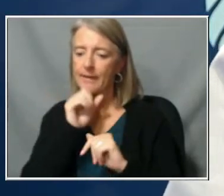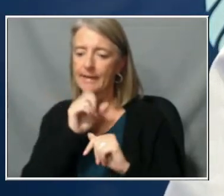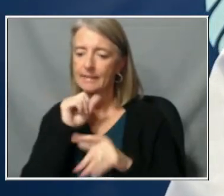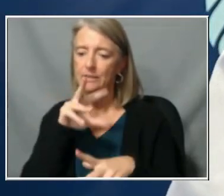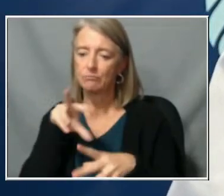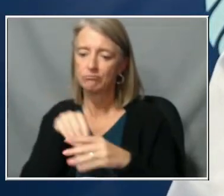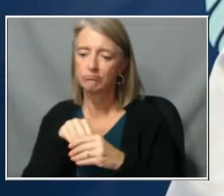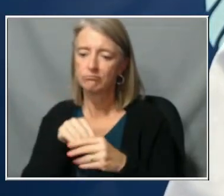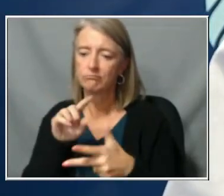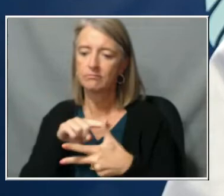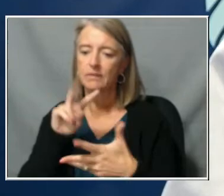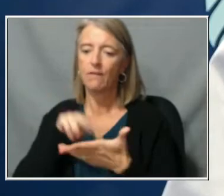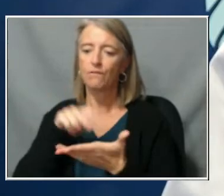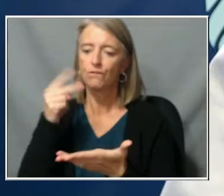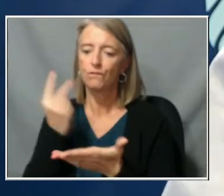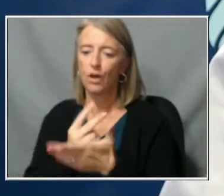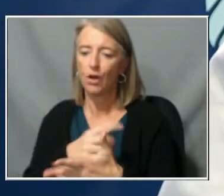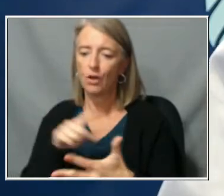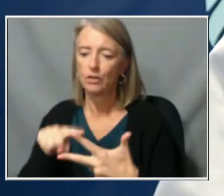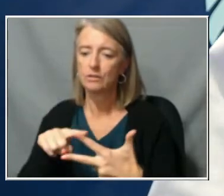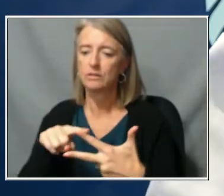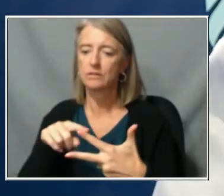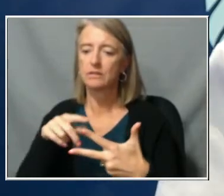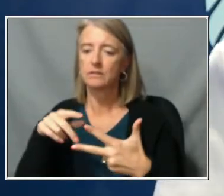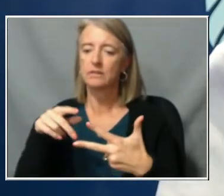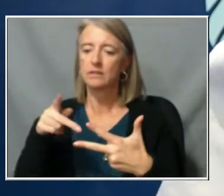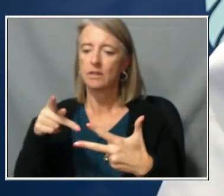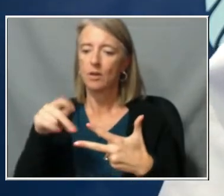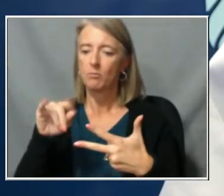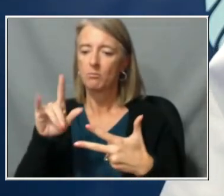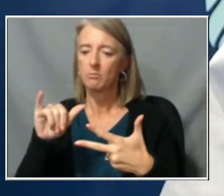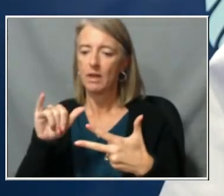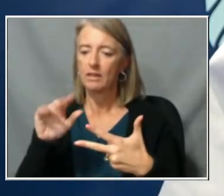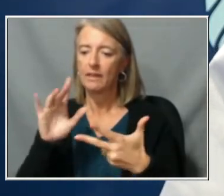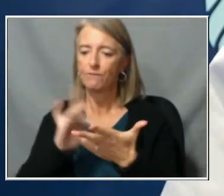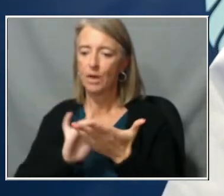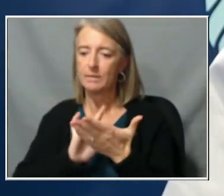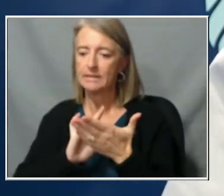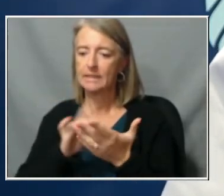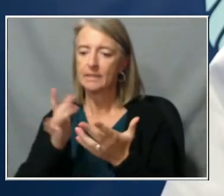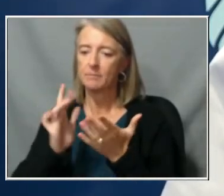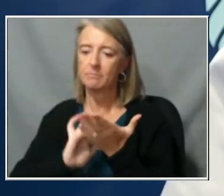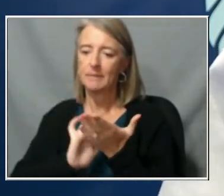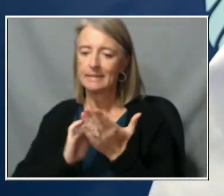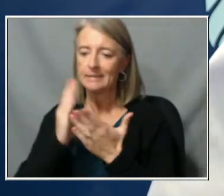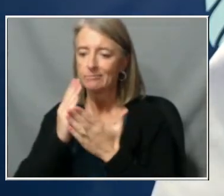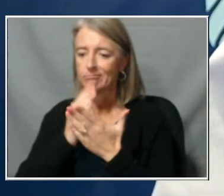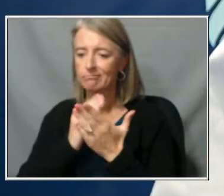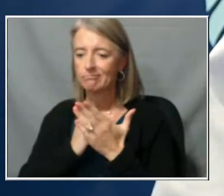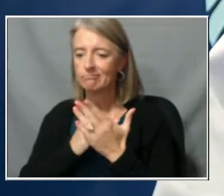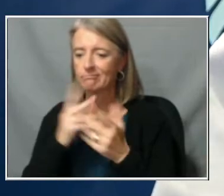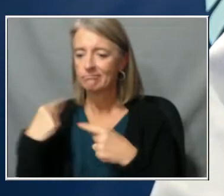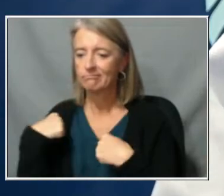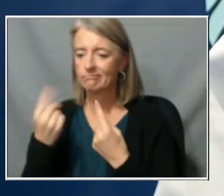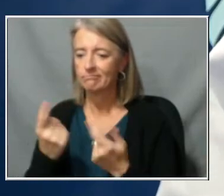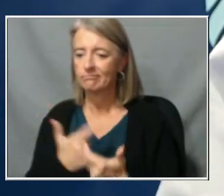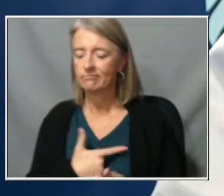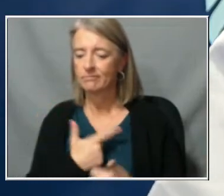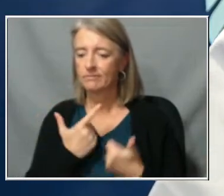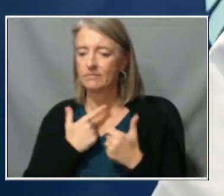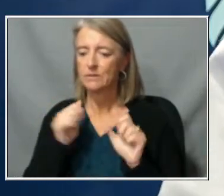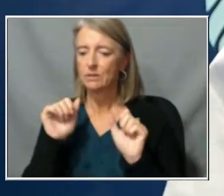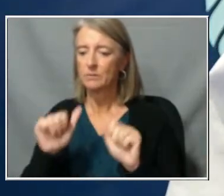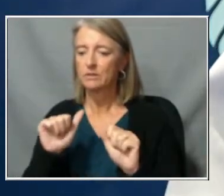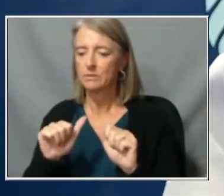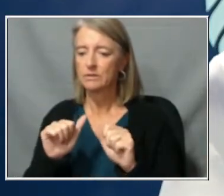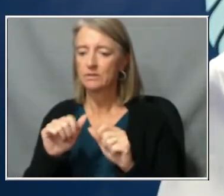like falls and polypharmacy, which is lots of medicines that people might have gotten put on throughout their life that could potentially be